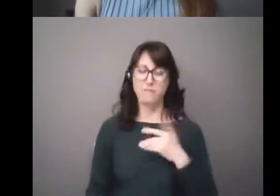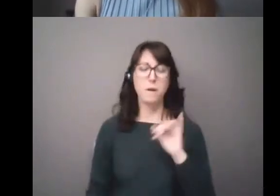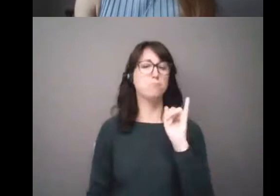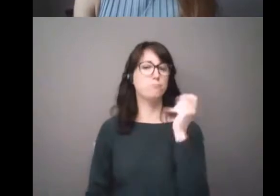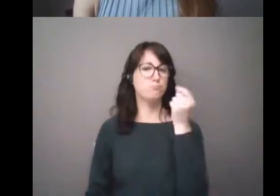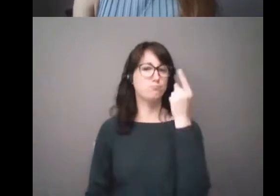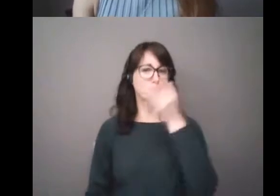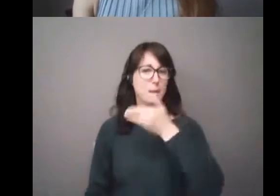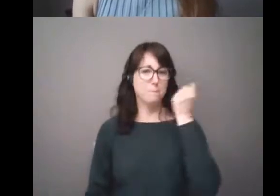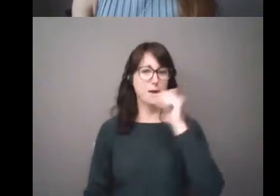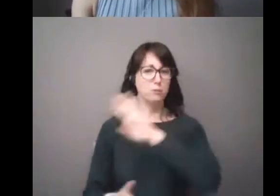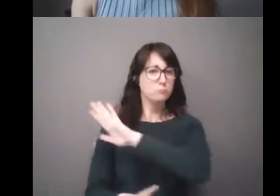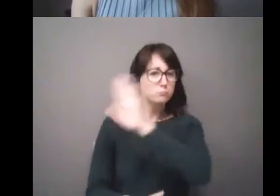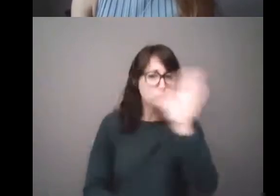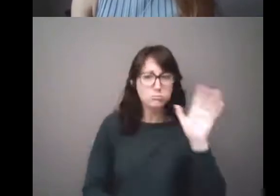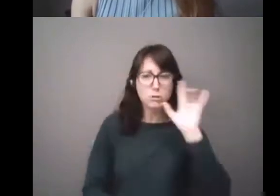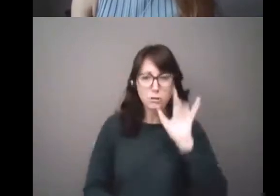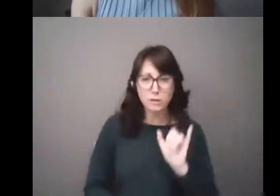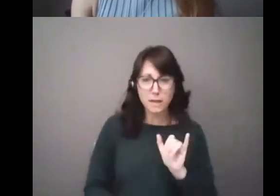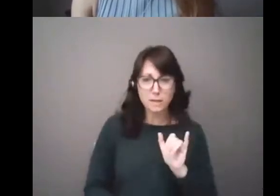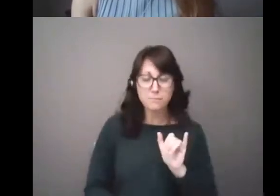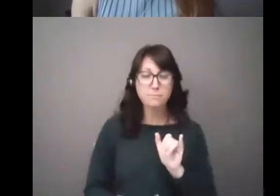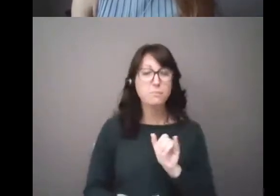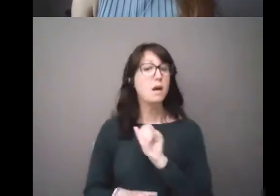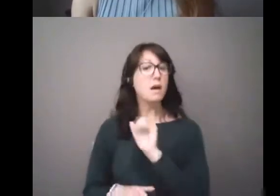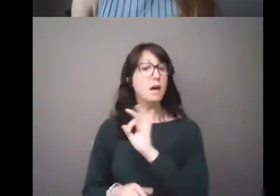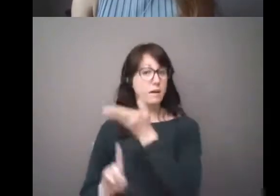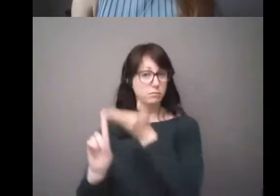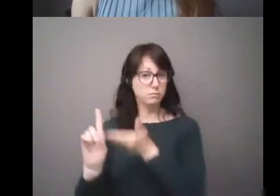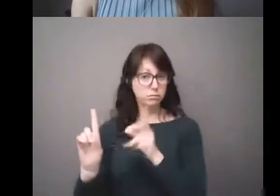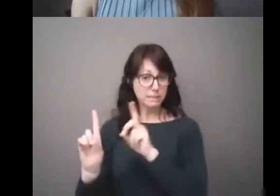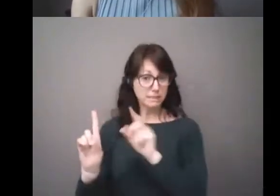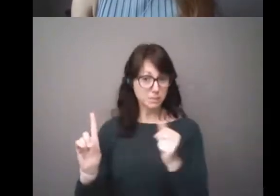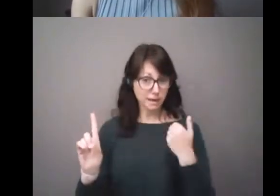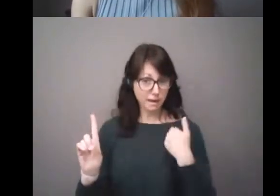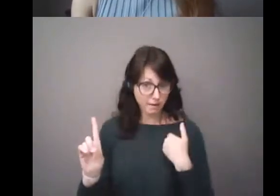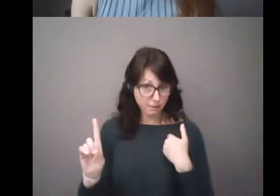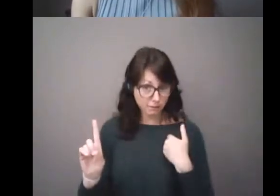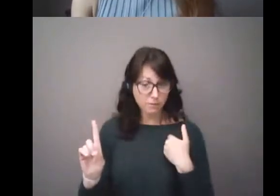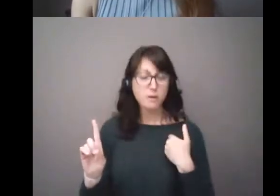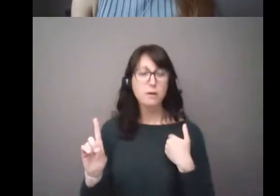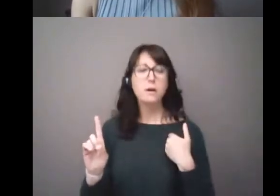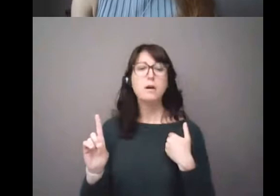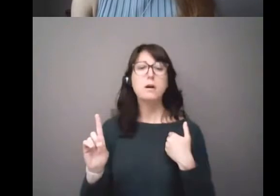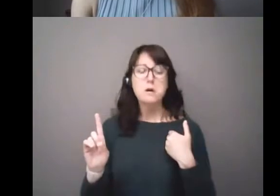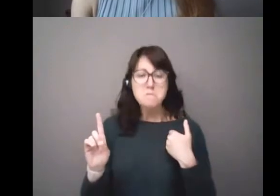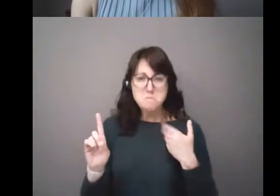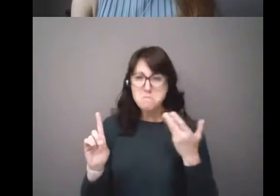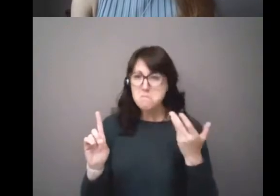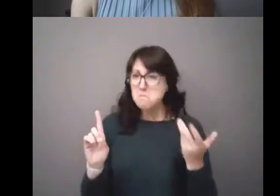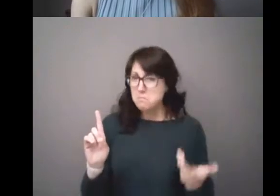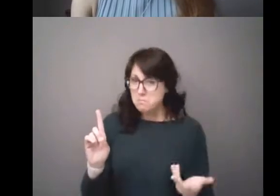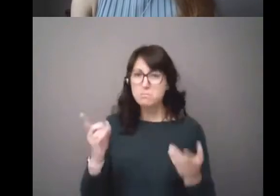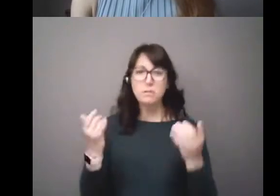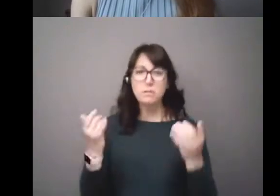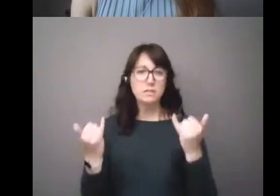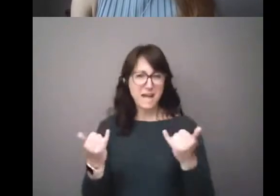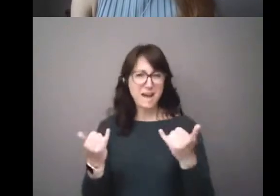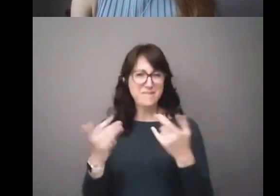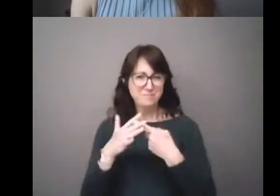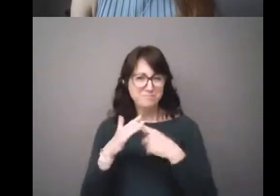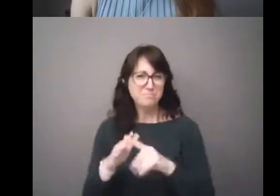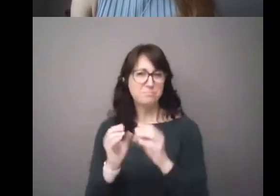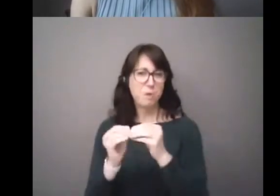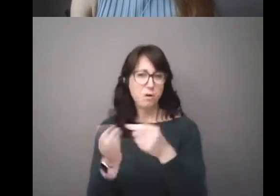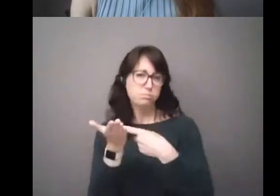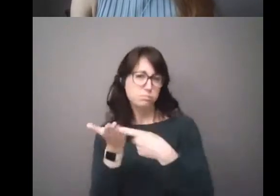understanding. For people with disabilities, though, I think is how do we now have conversations